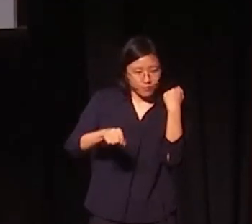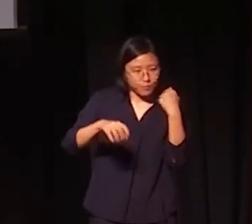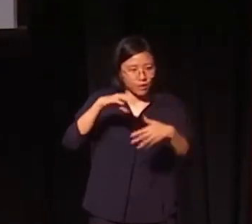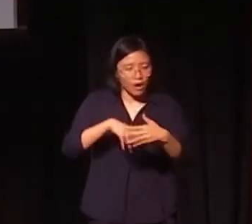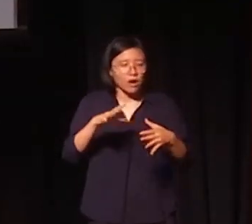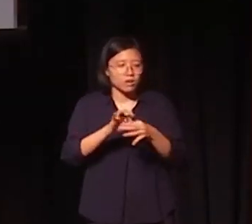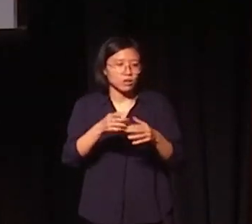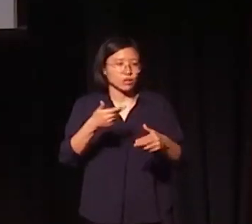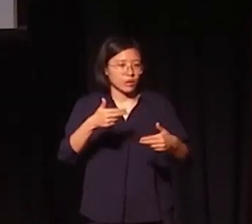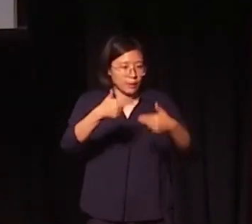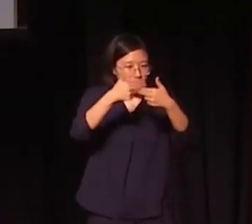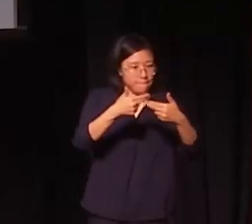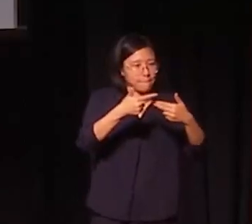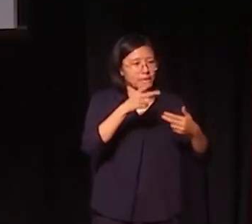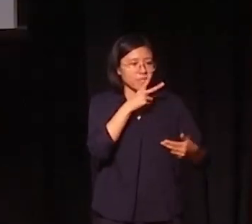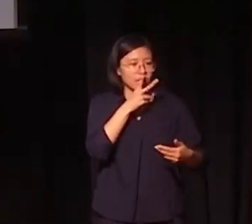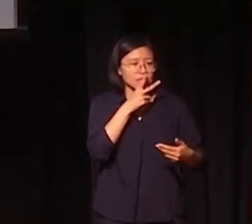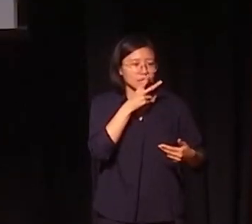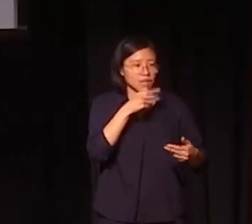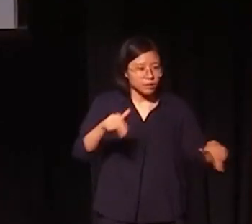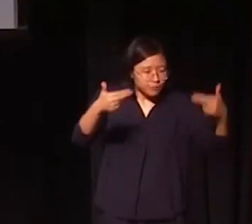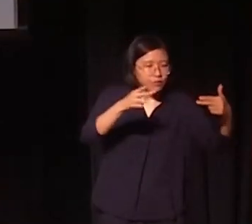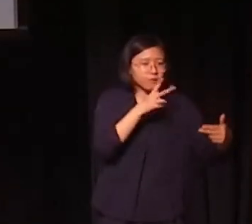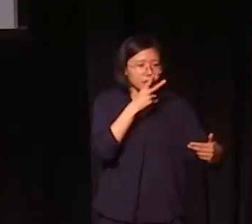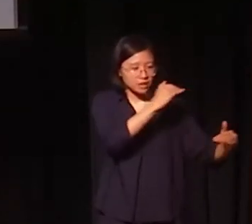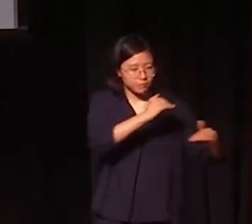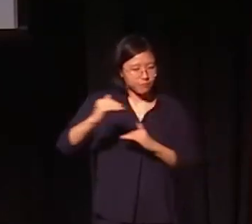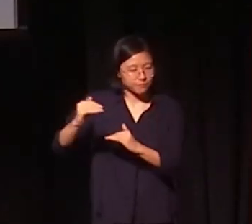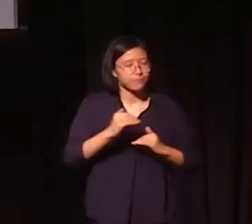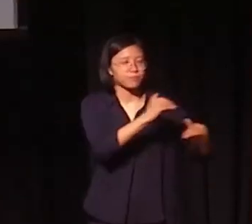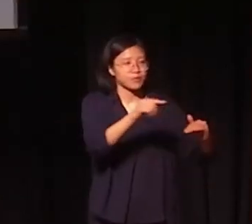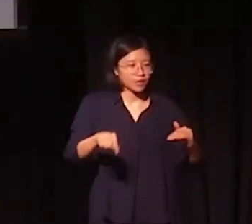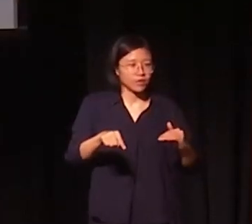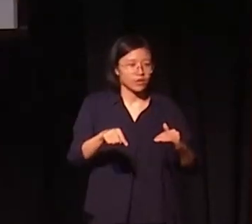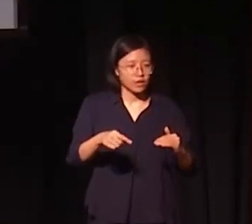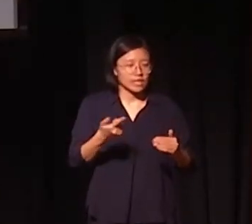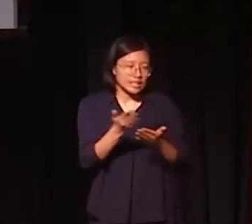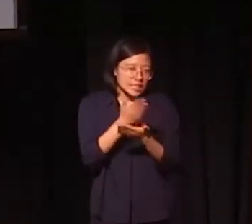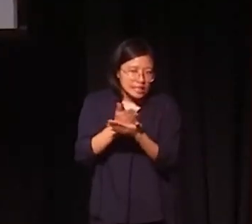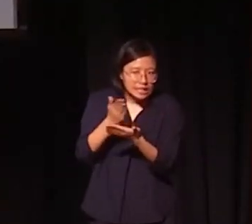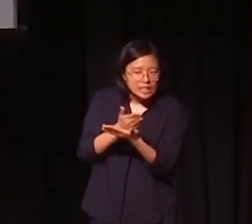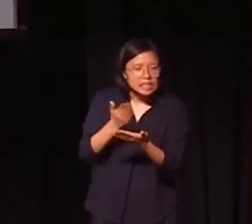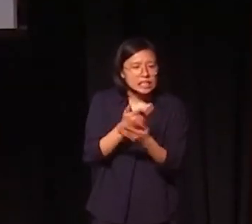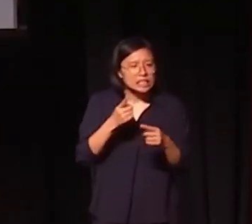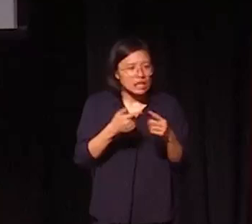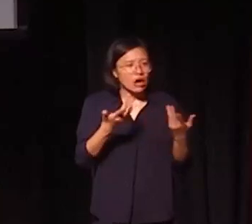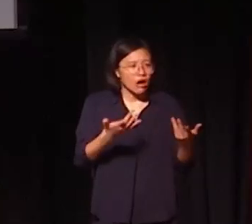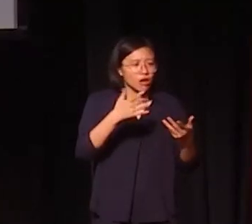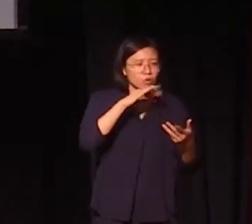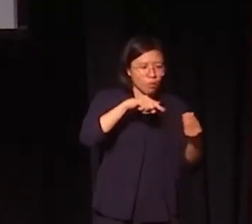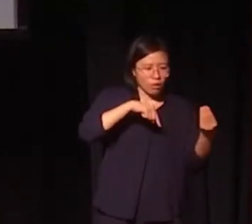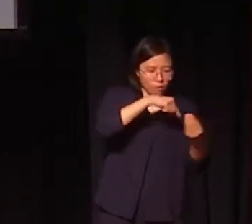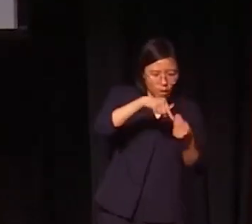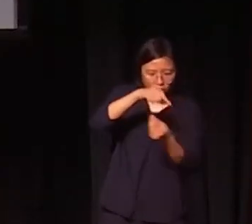video relay or video remote interpreting in courts. And we tested out different contexts where we looked at whether the deaf person